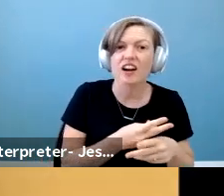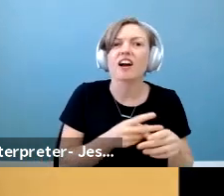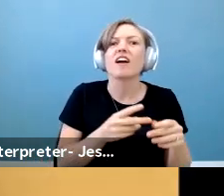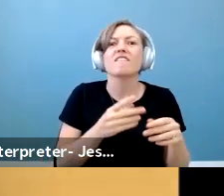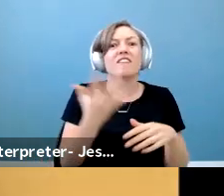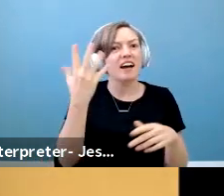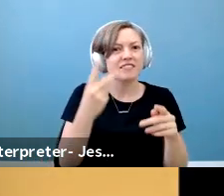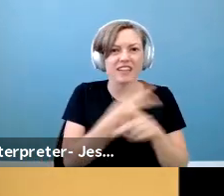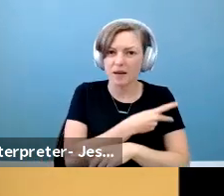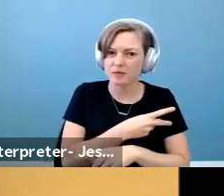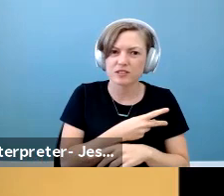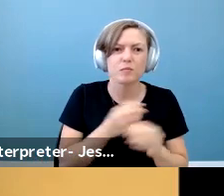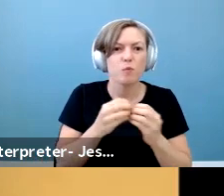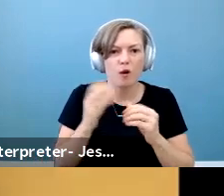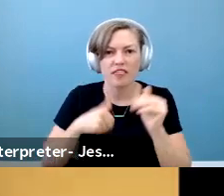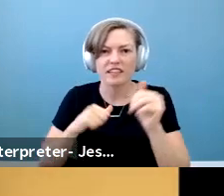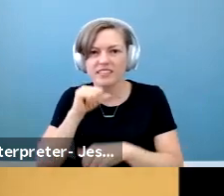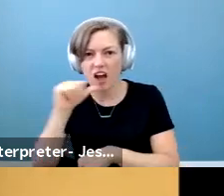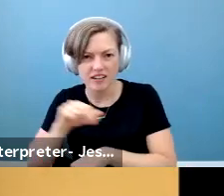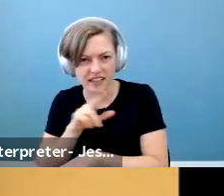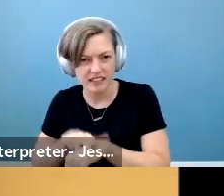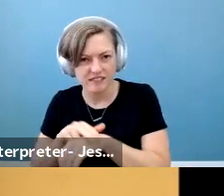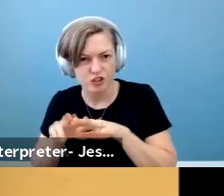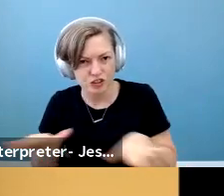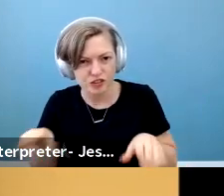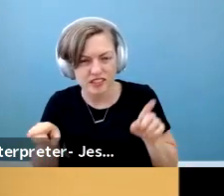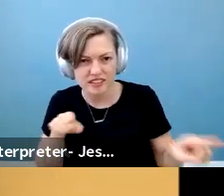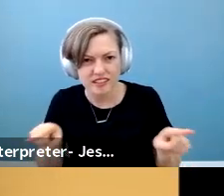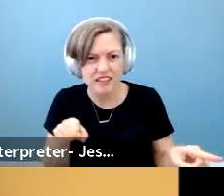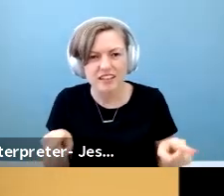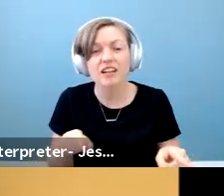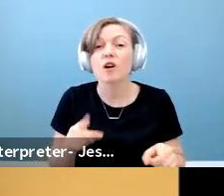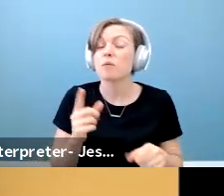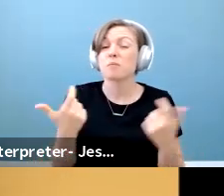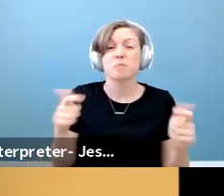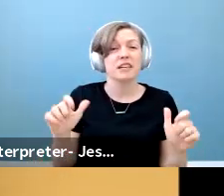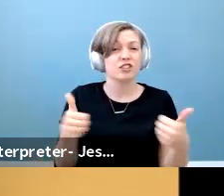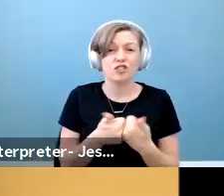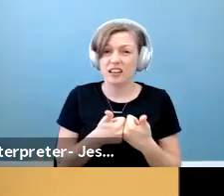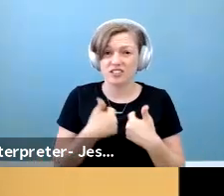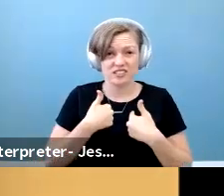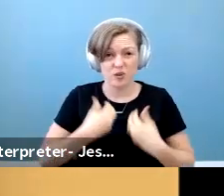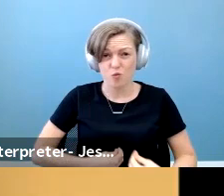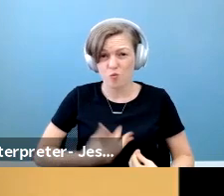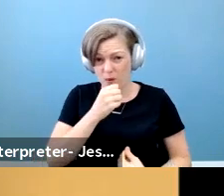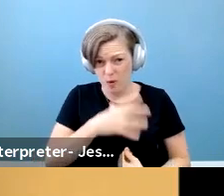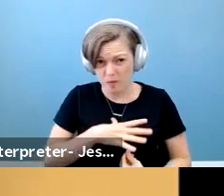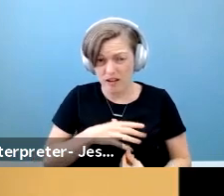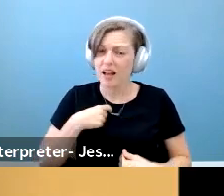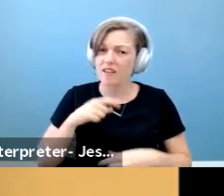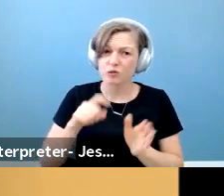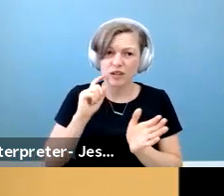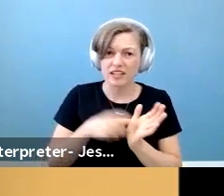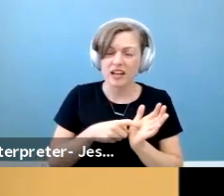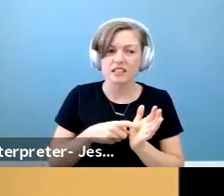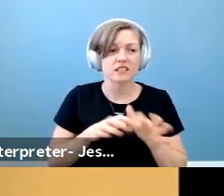children. But our real challenge, and certainly my specific challenge as a white woman, is to recognize the myriad